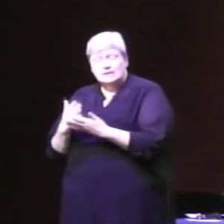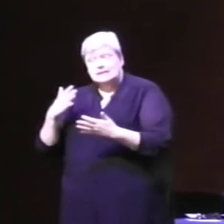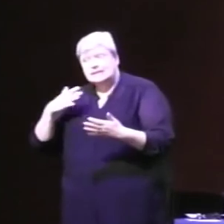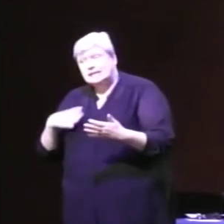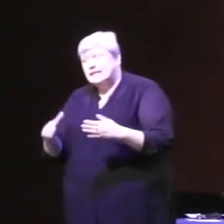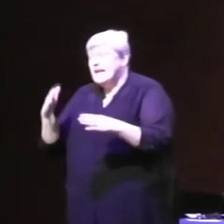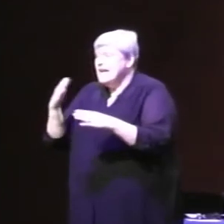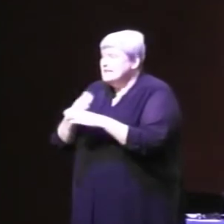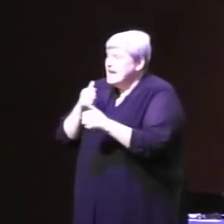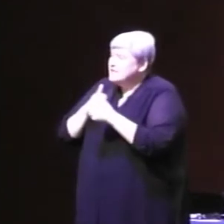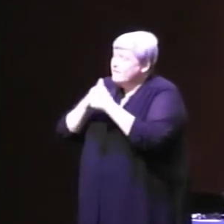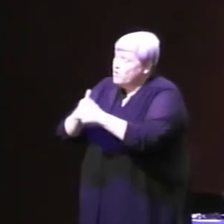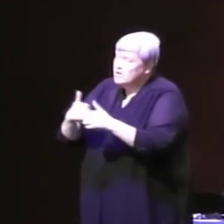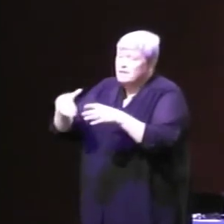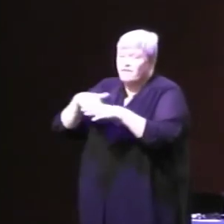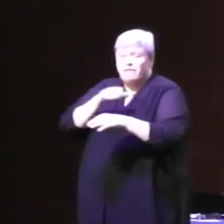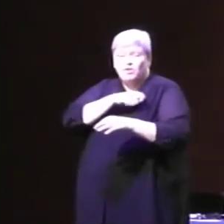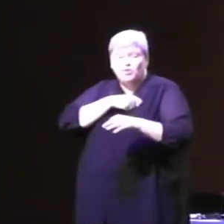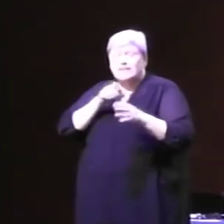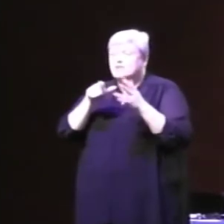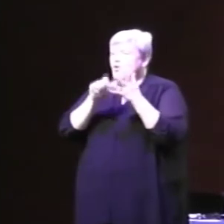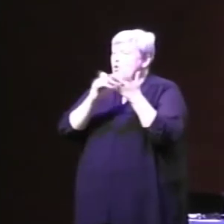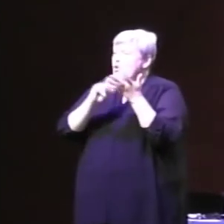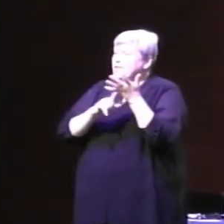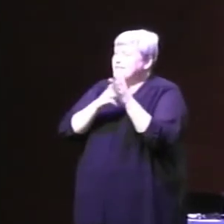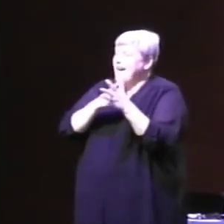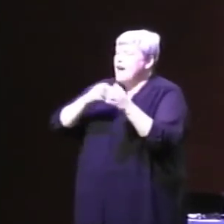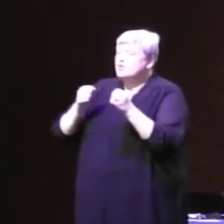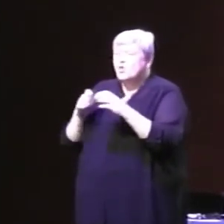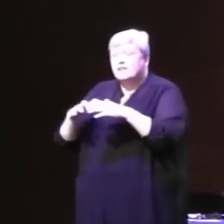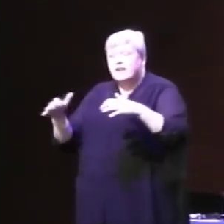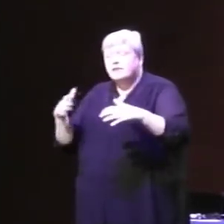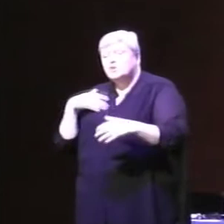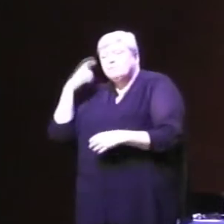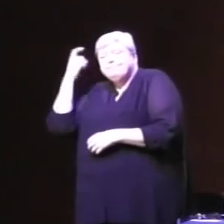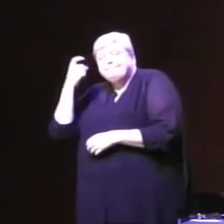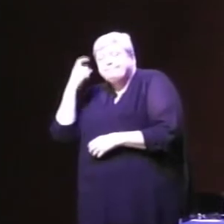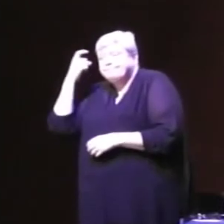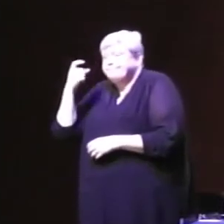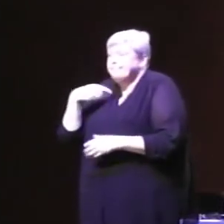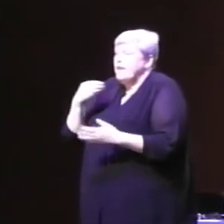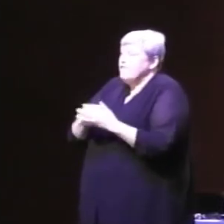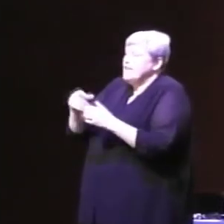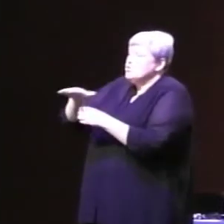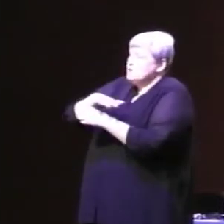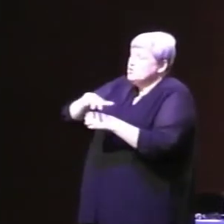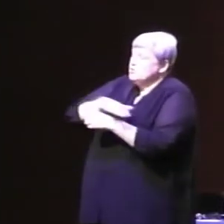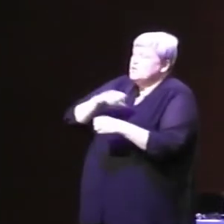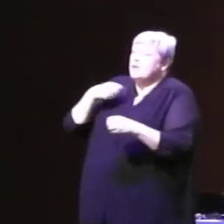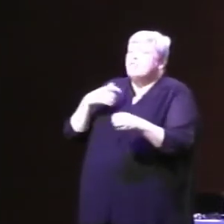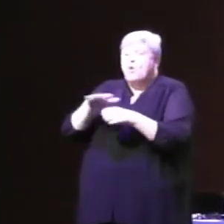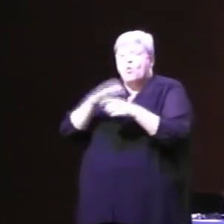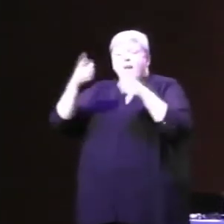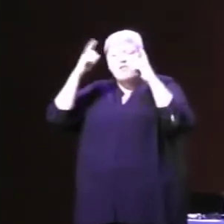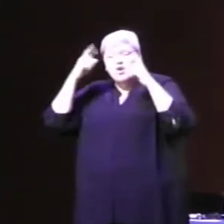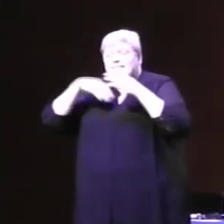involving unions, COSLA and the Scottish Government to consider the financial situation facing Scotland's local authorities. Sometimes the